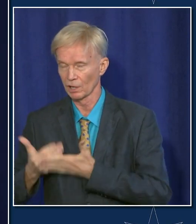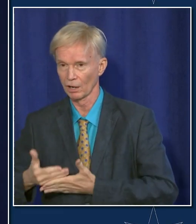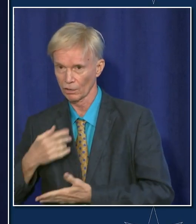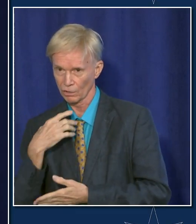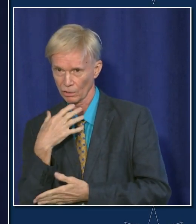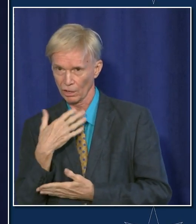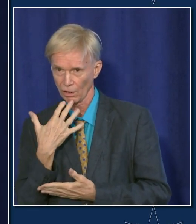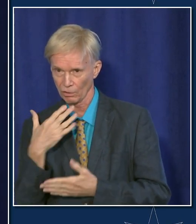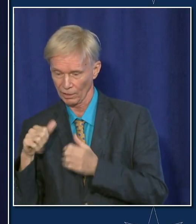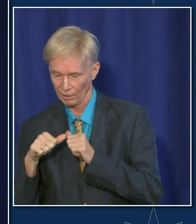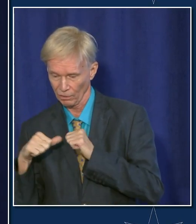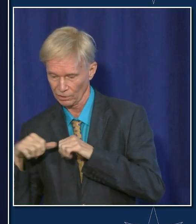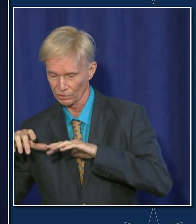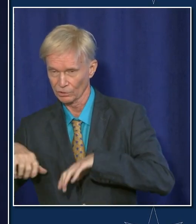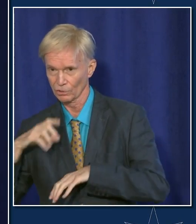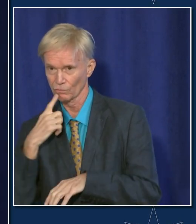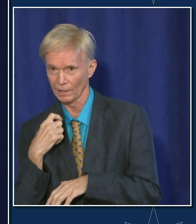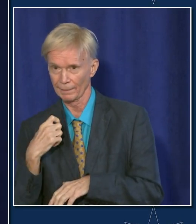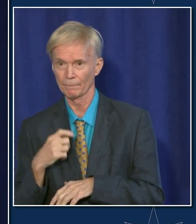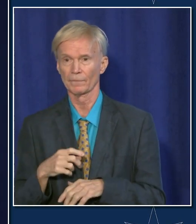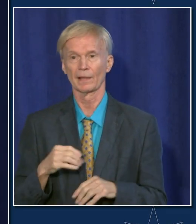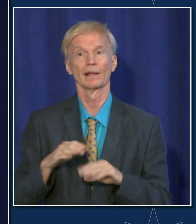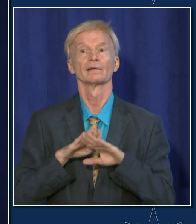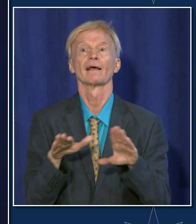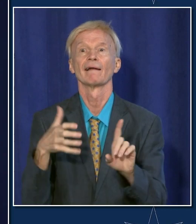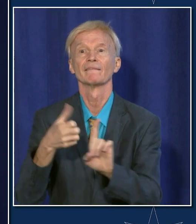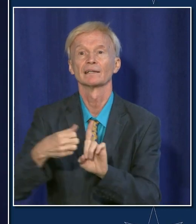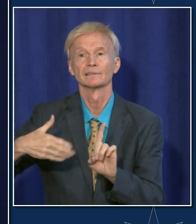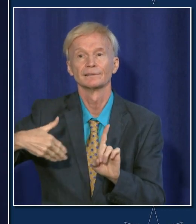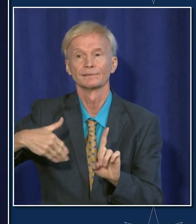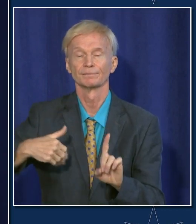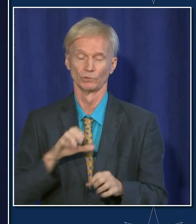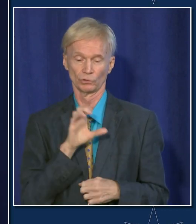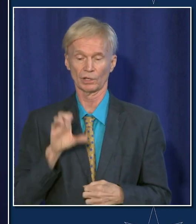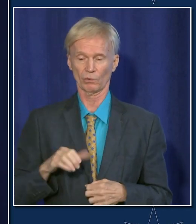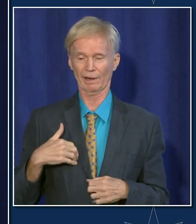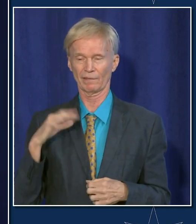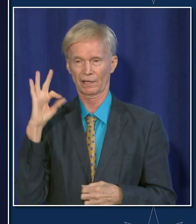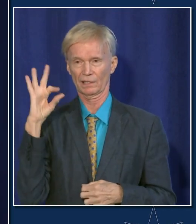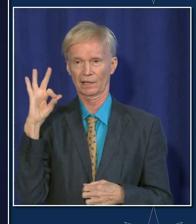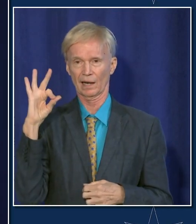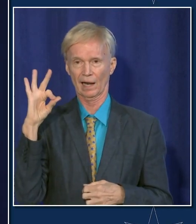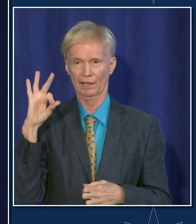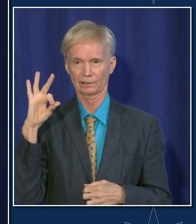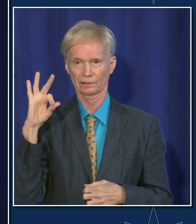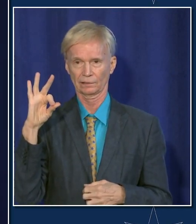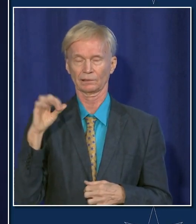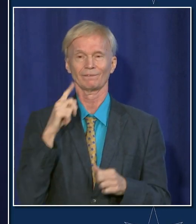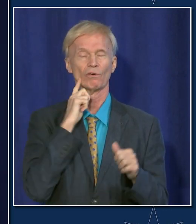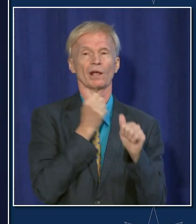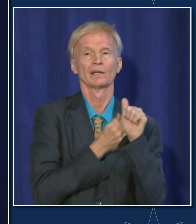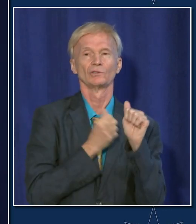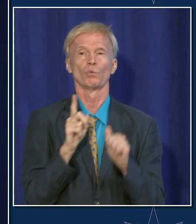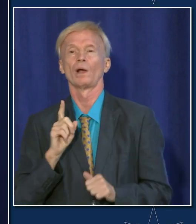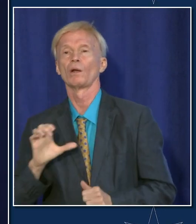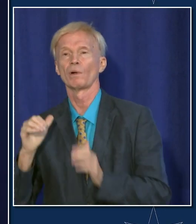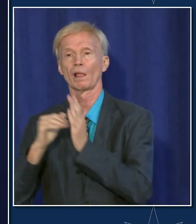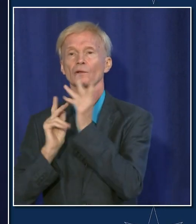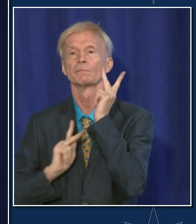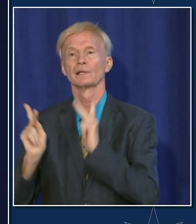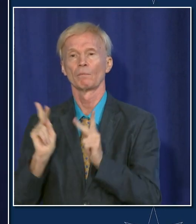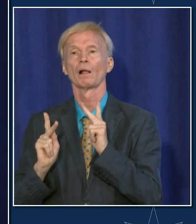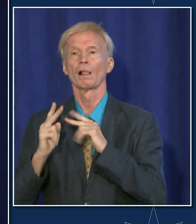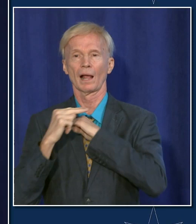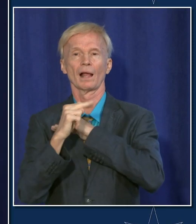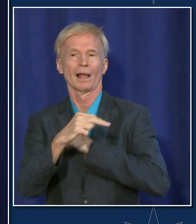in unvaccinated people. Chicago is currently averaging 9 hospitalized COVID patients per 100,000 people per day.